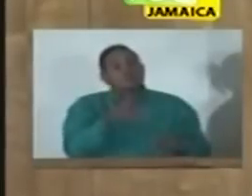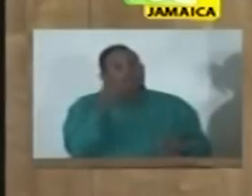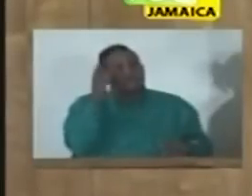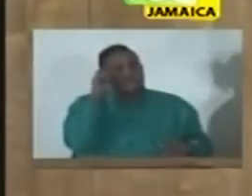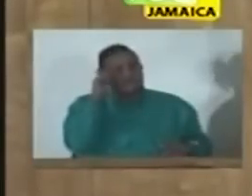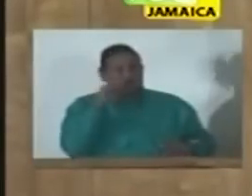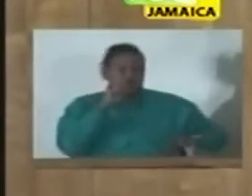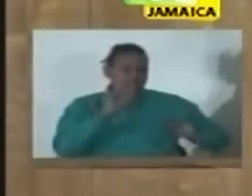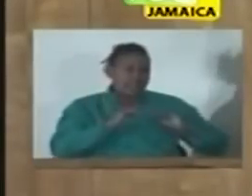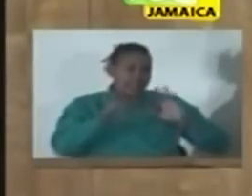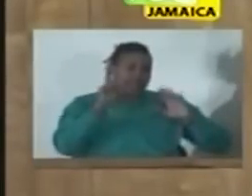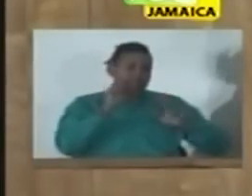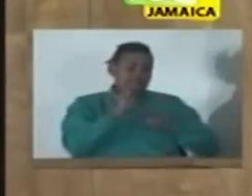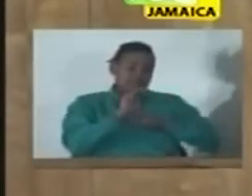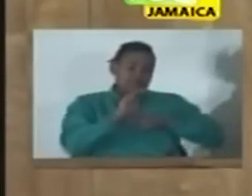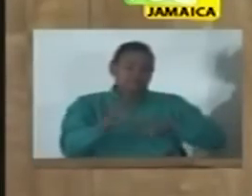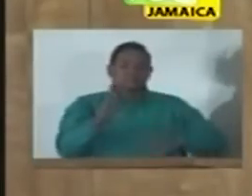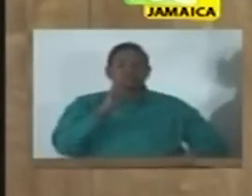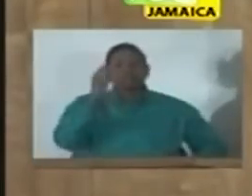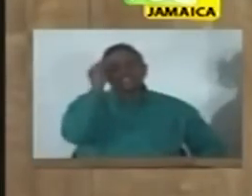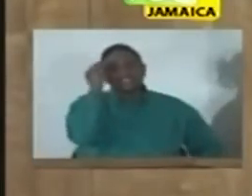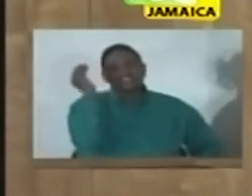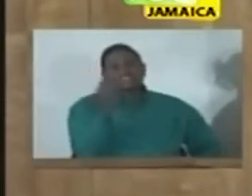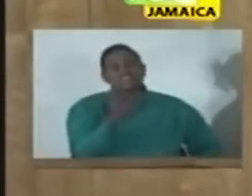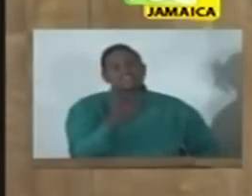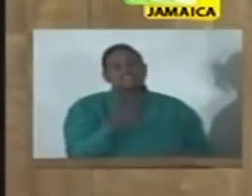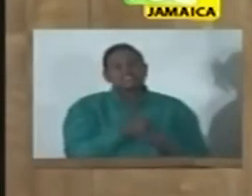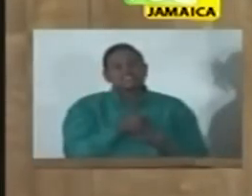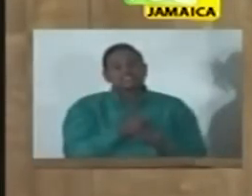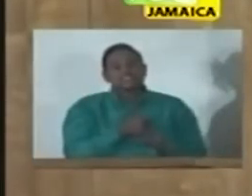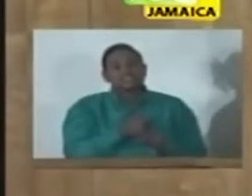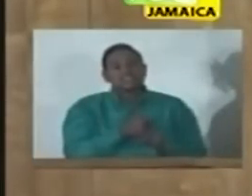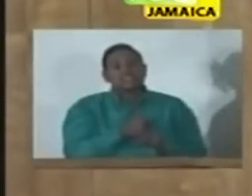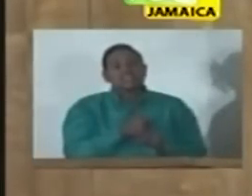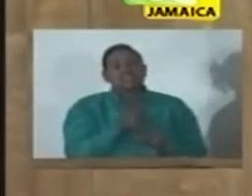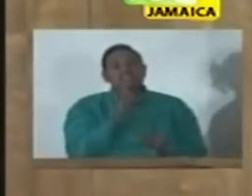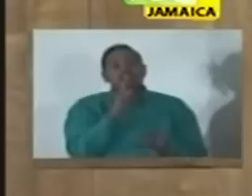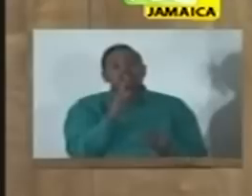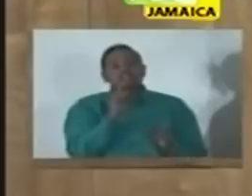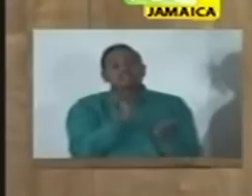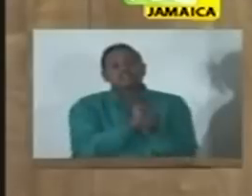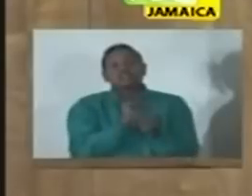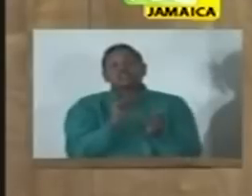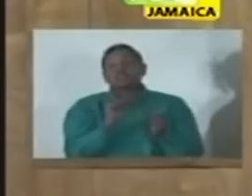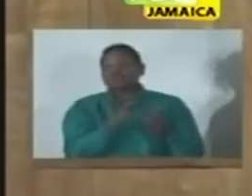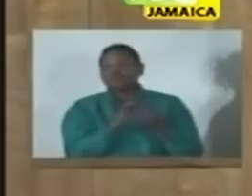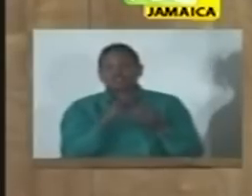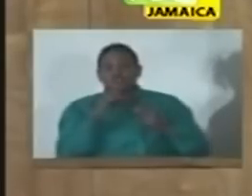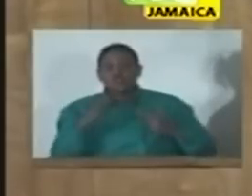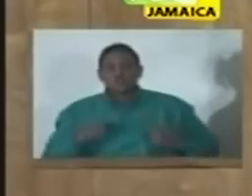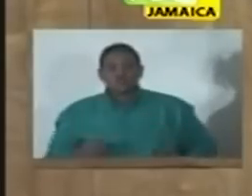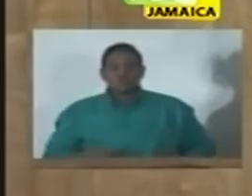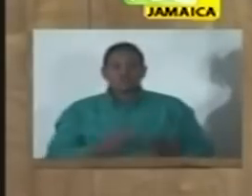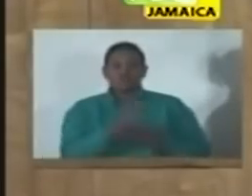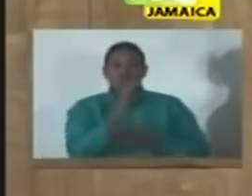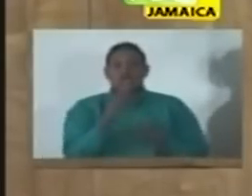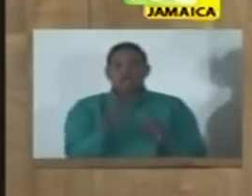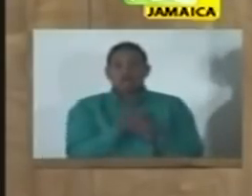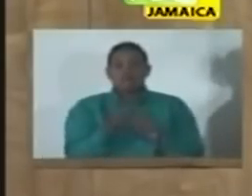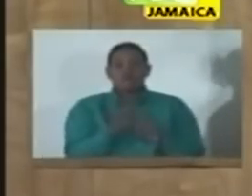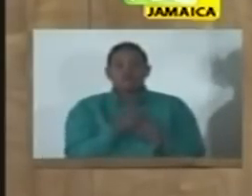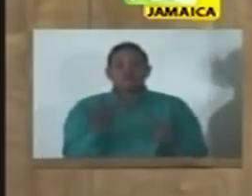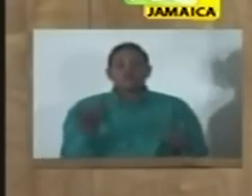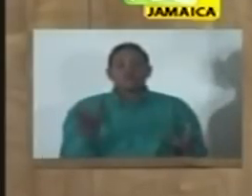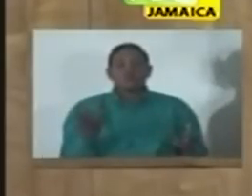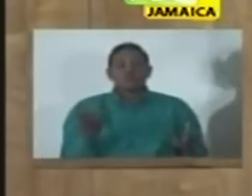the minister said that the detention amounts to human rights abuse. From what I've heard, it